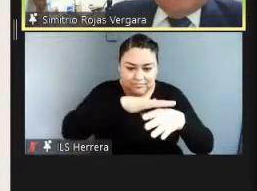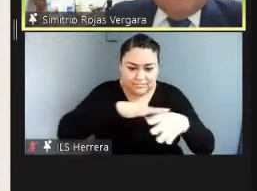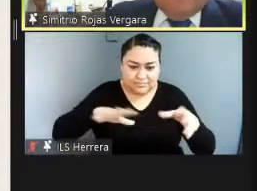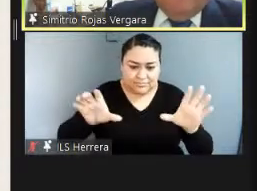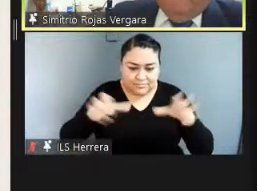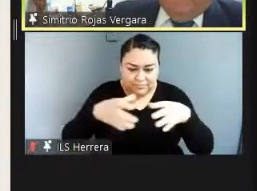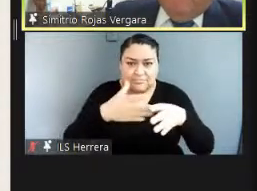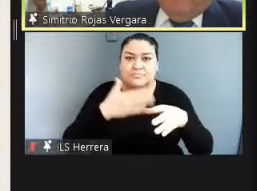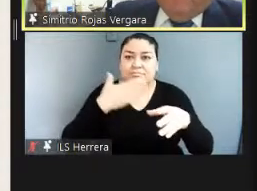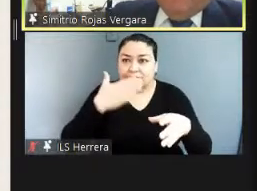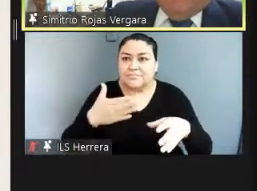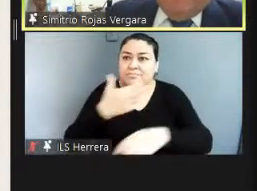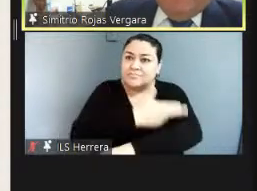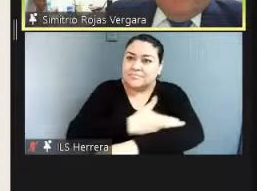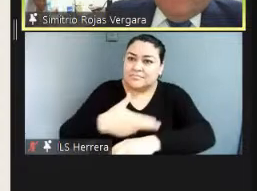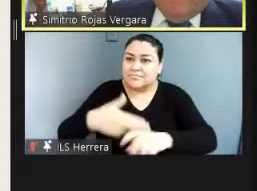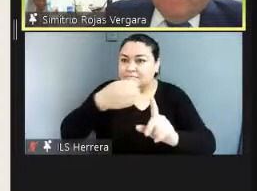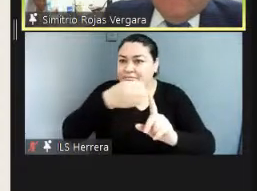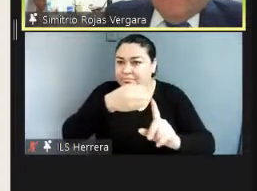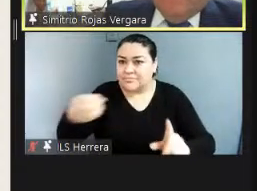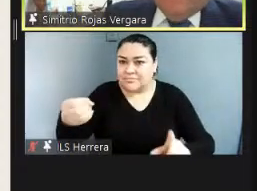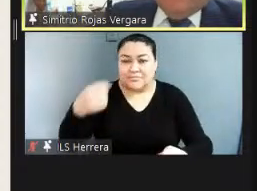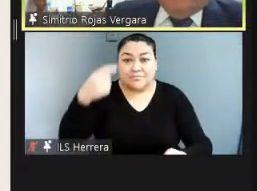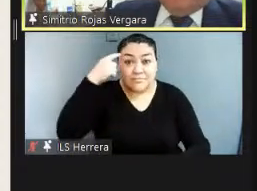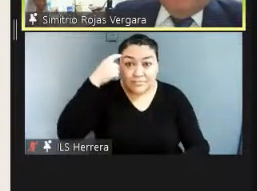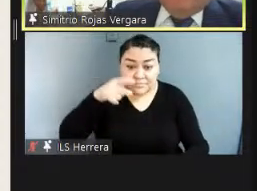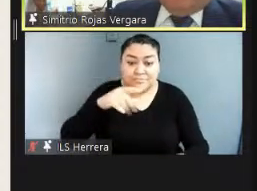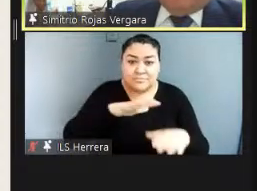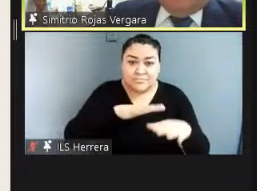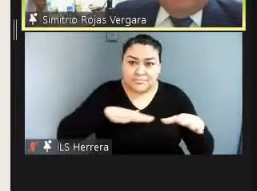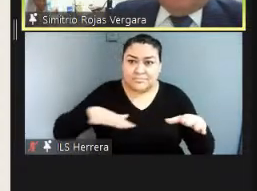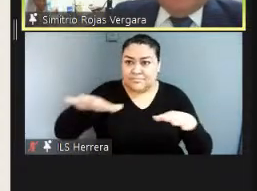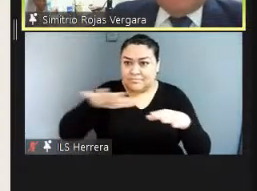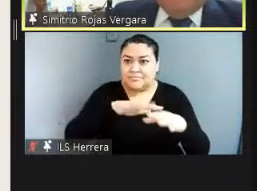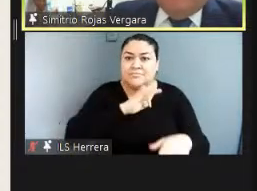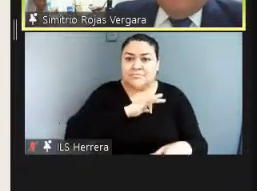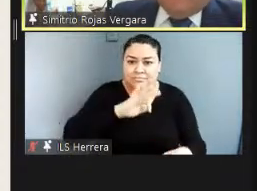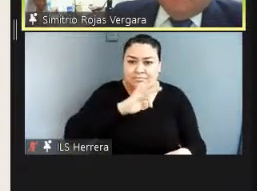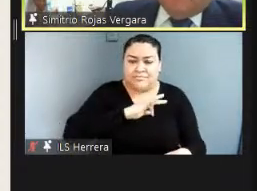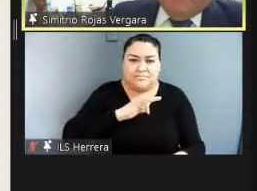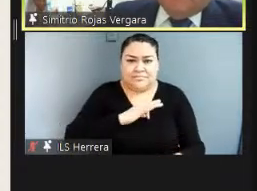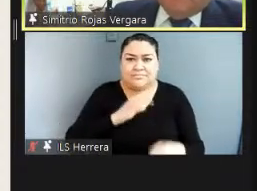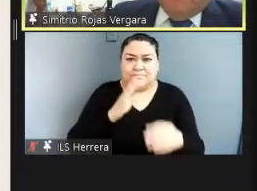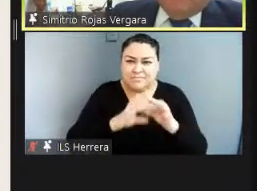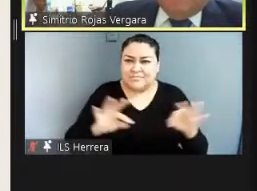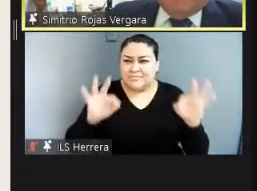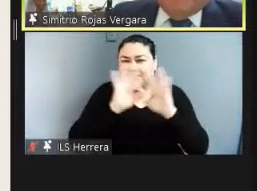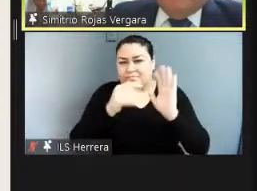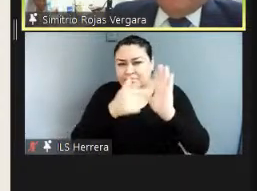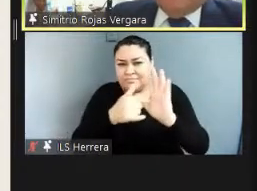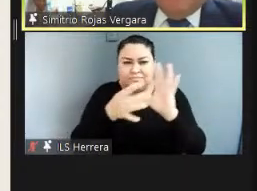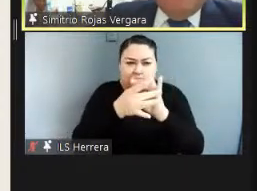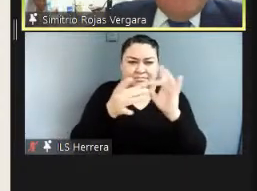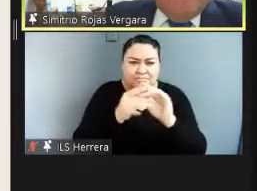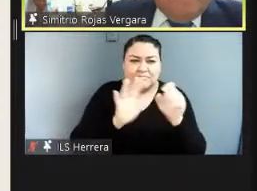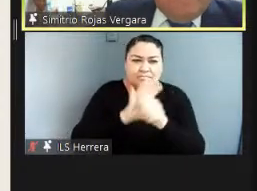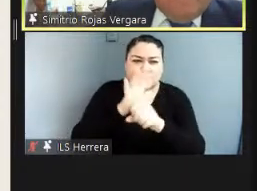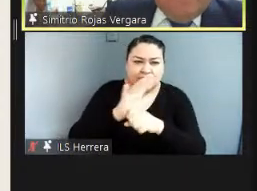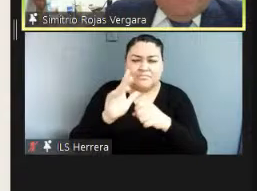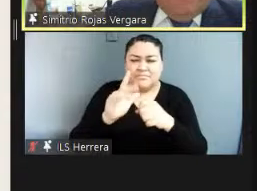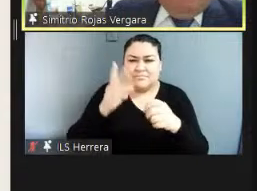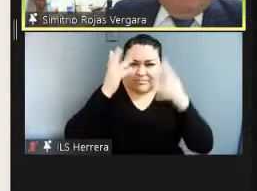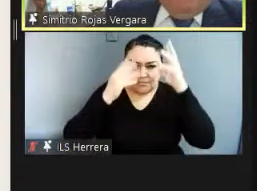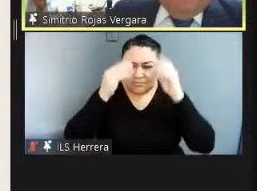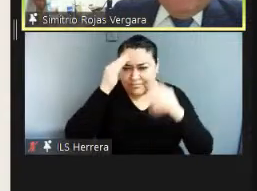this by groups. We need to do this in an organized way, trying to be